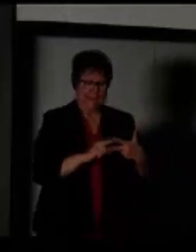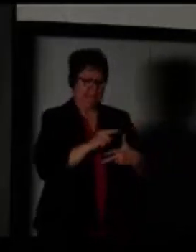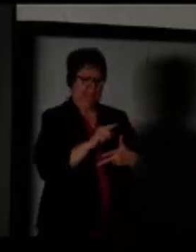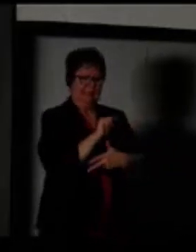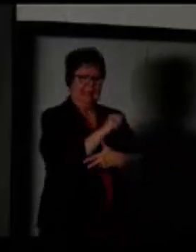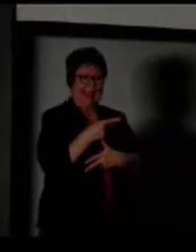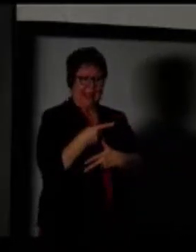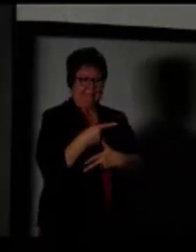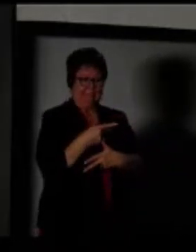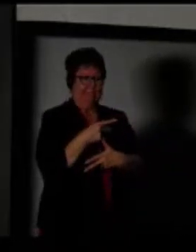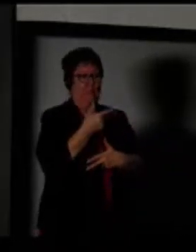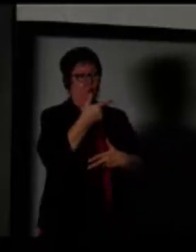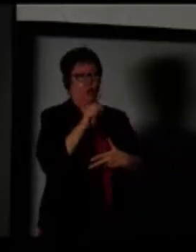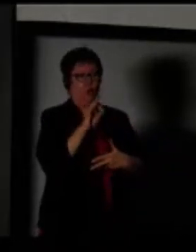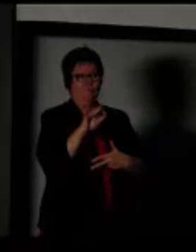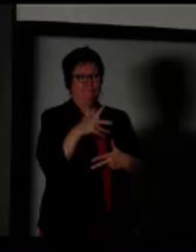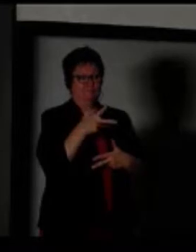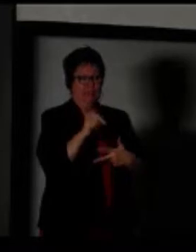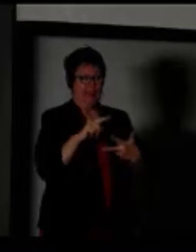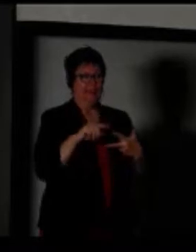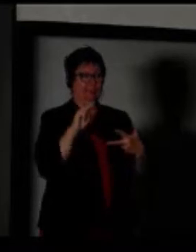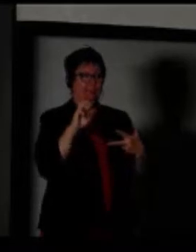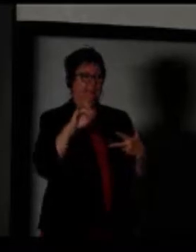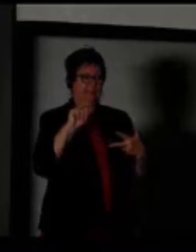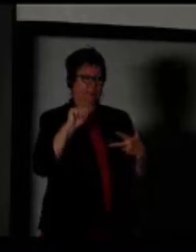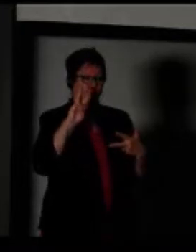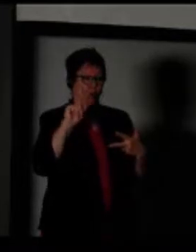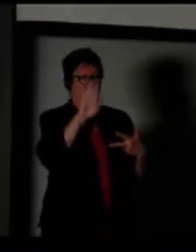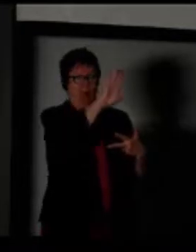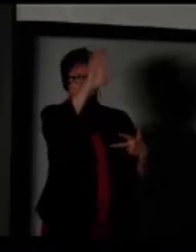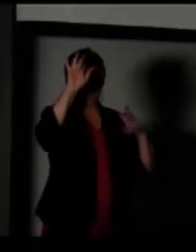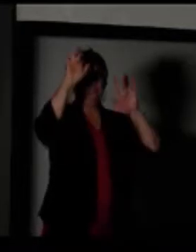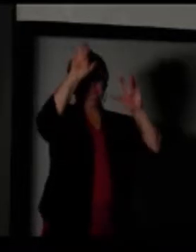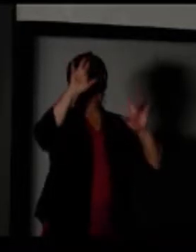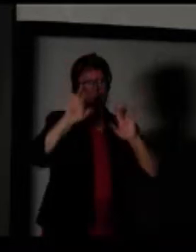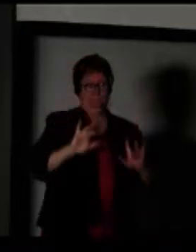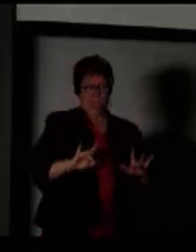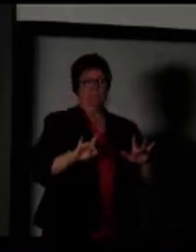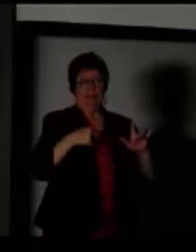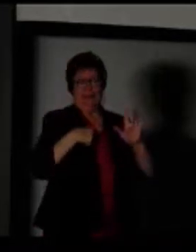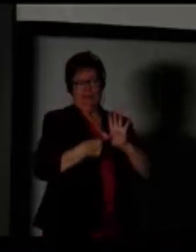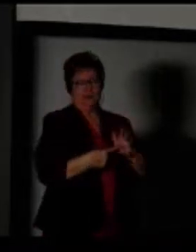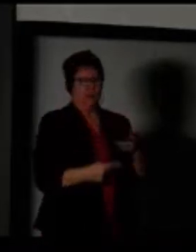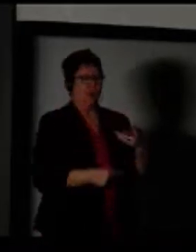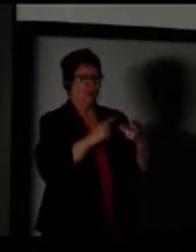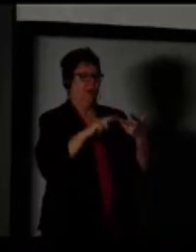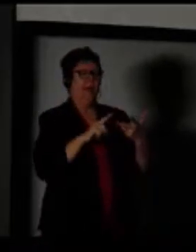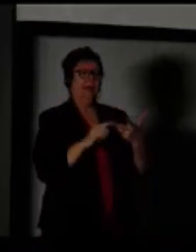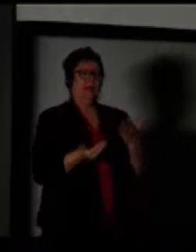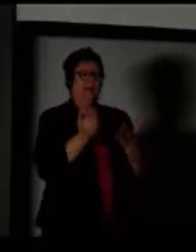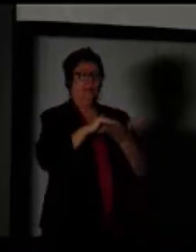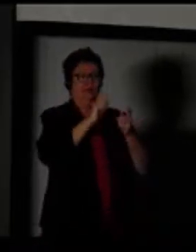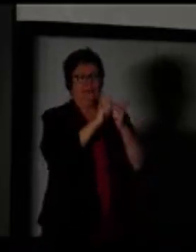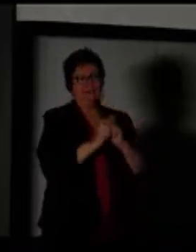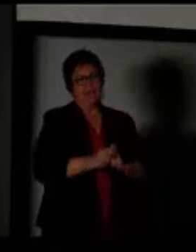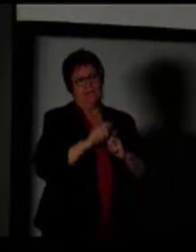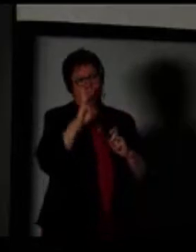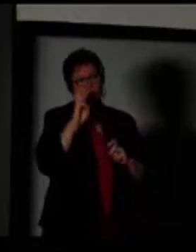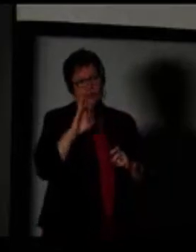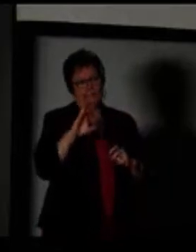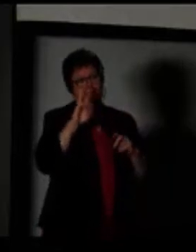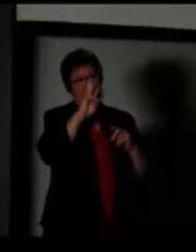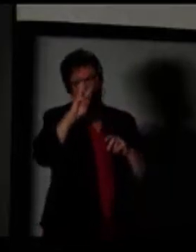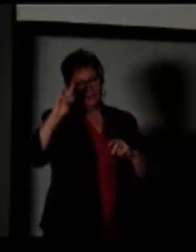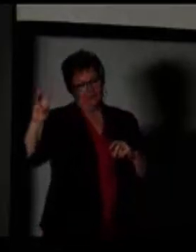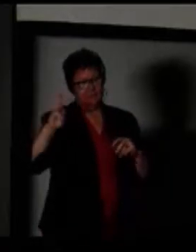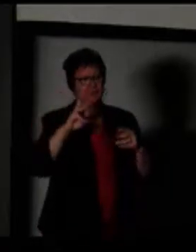called GoFlight. We have the media wall that we looked at, and then we redesigned the website so that all of those